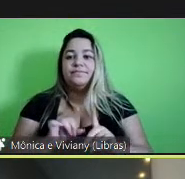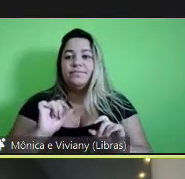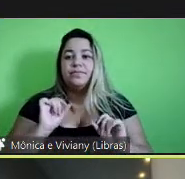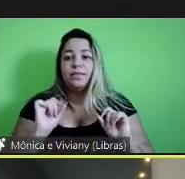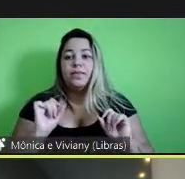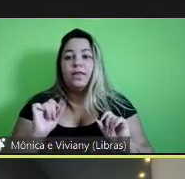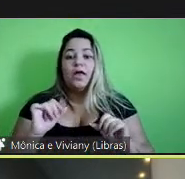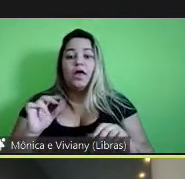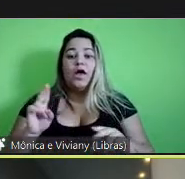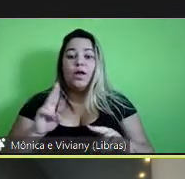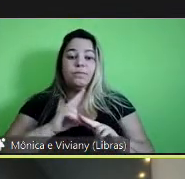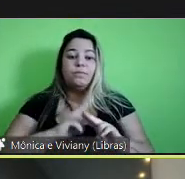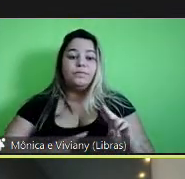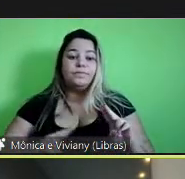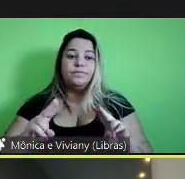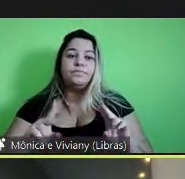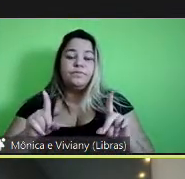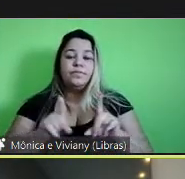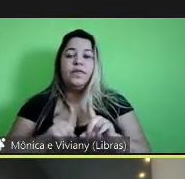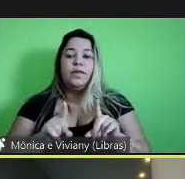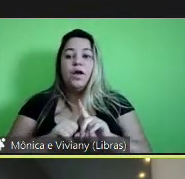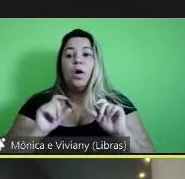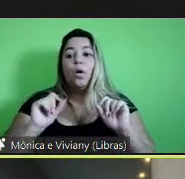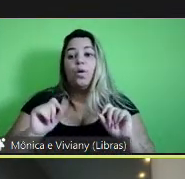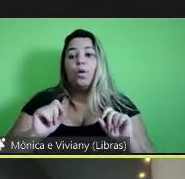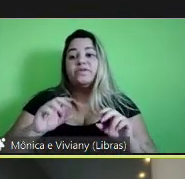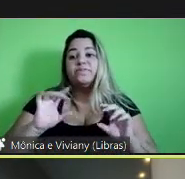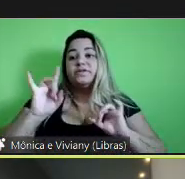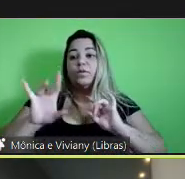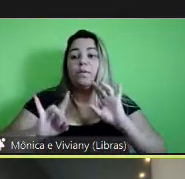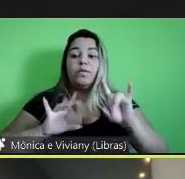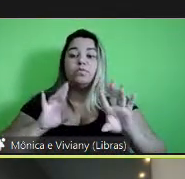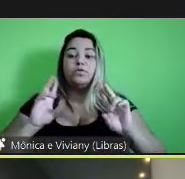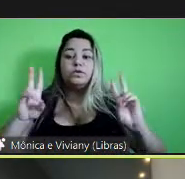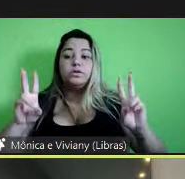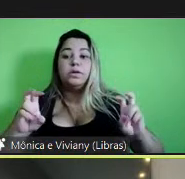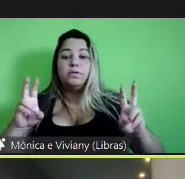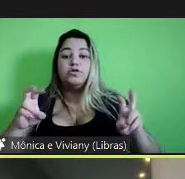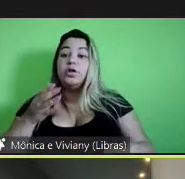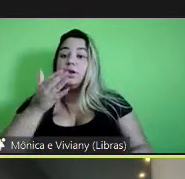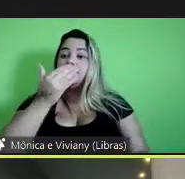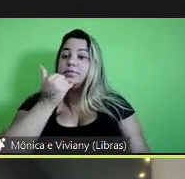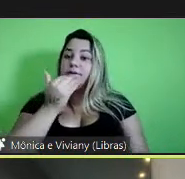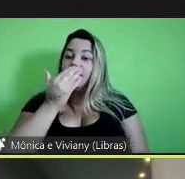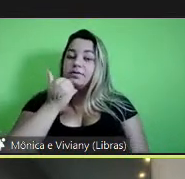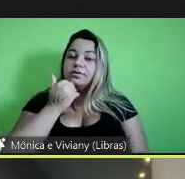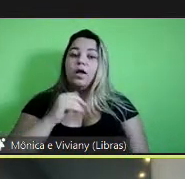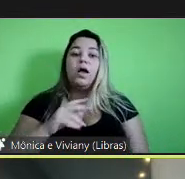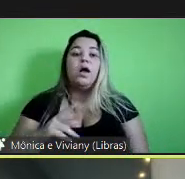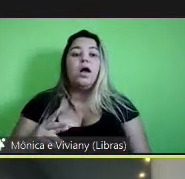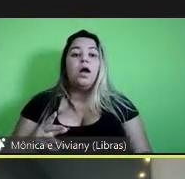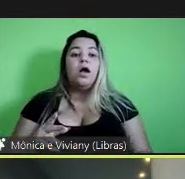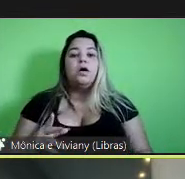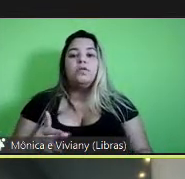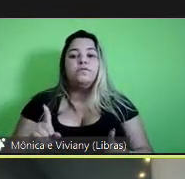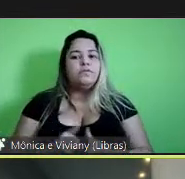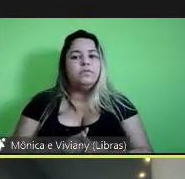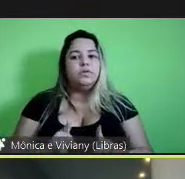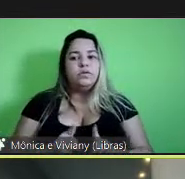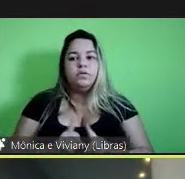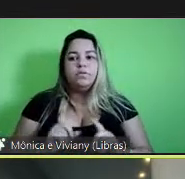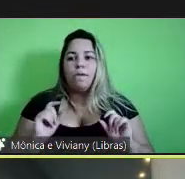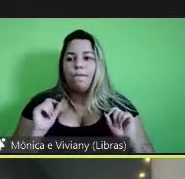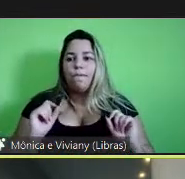researchers with partnership with Federal University of Paraná, especially in the theme of food, nutrition, the program